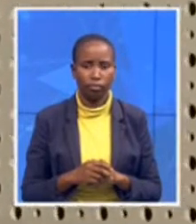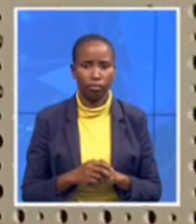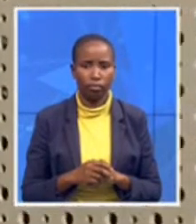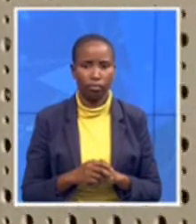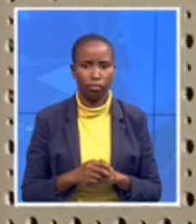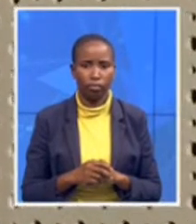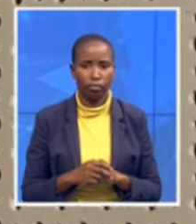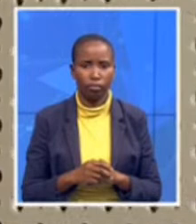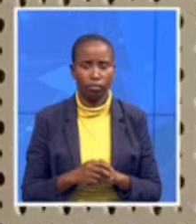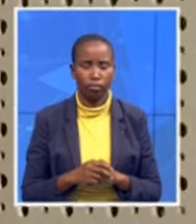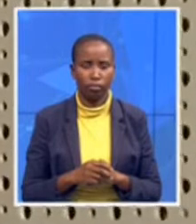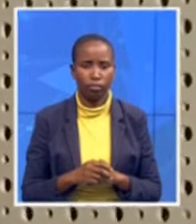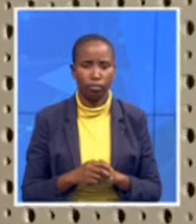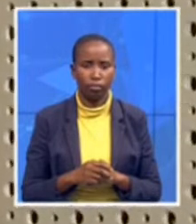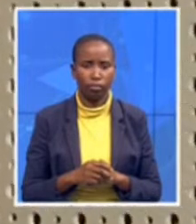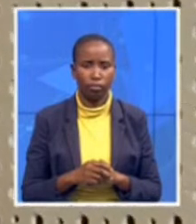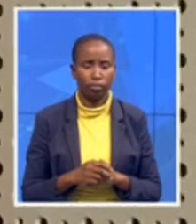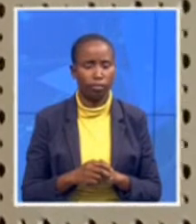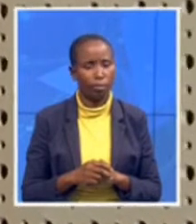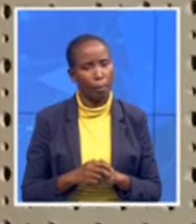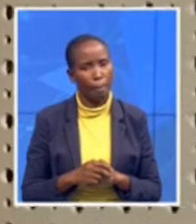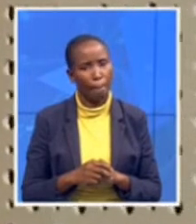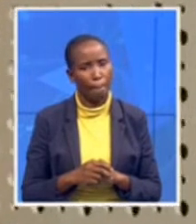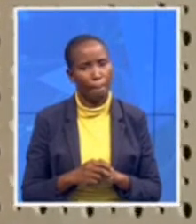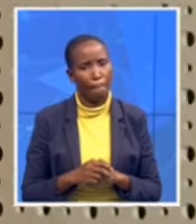Thank you very much, Program Director.